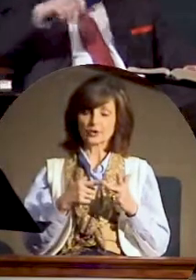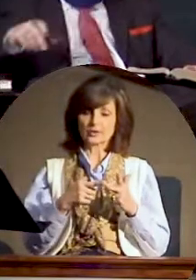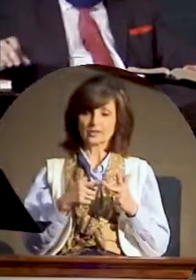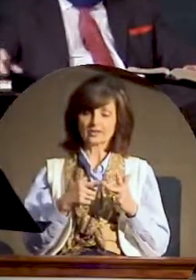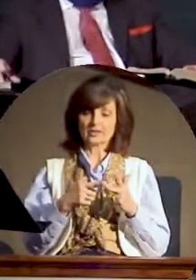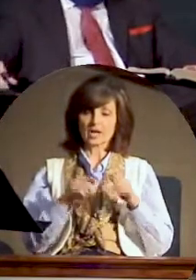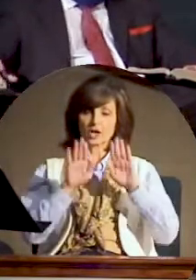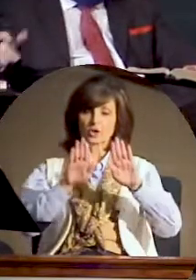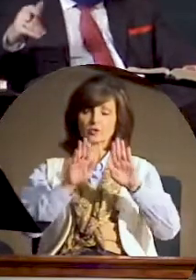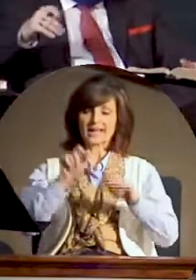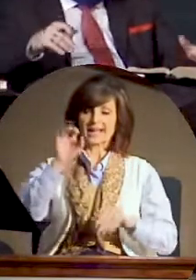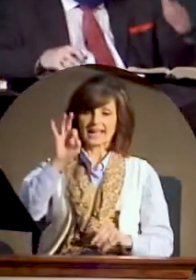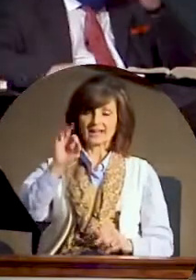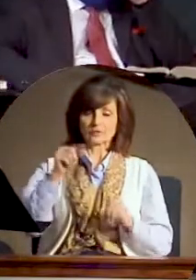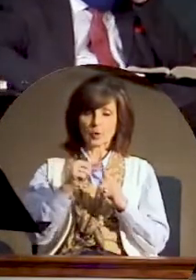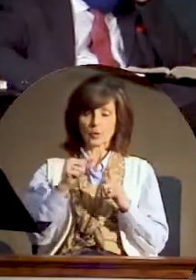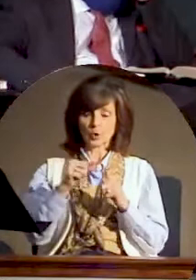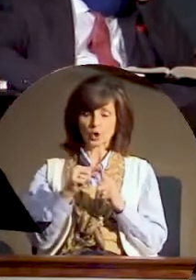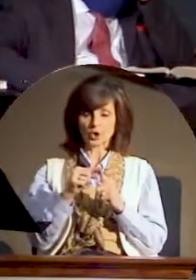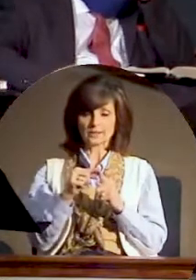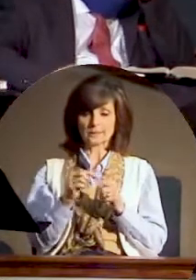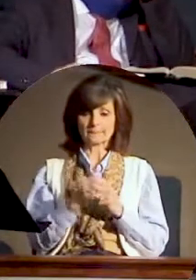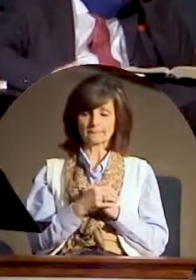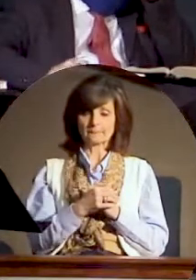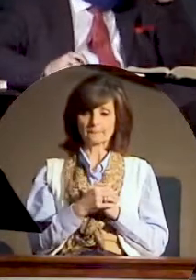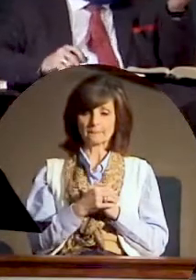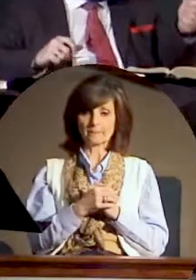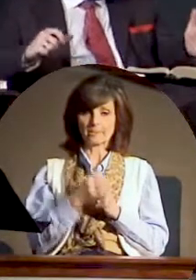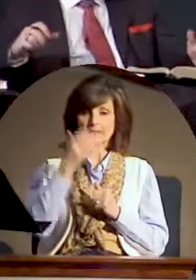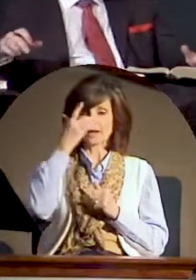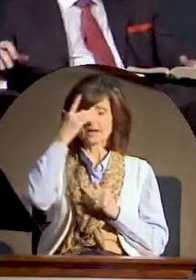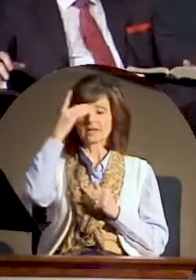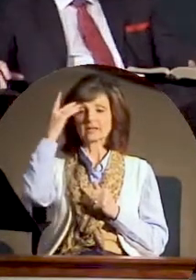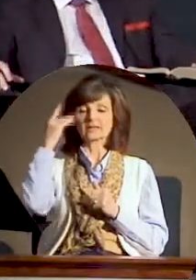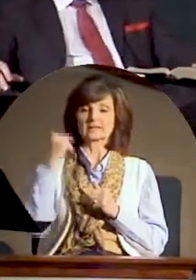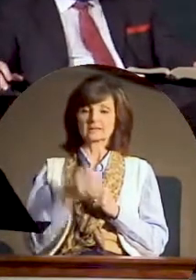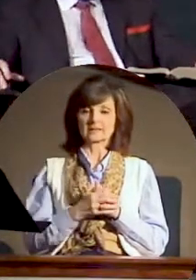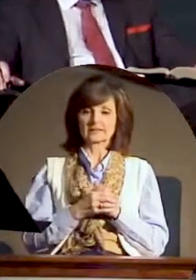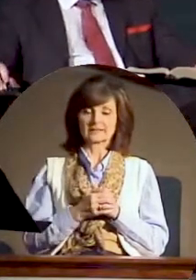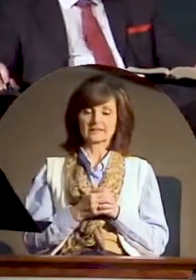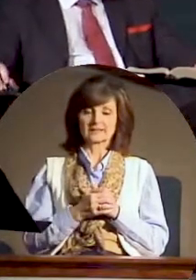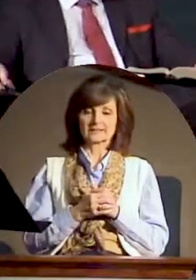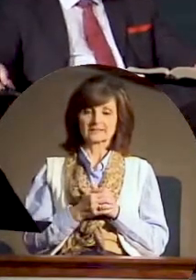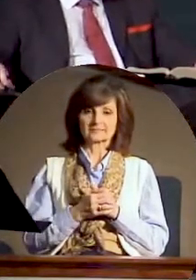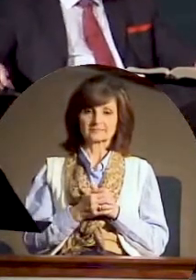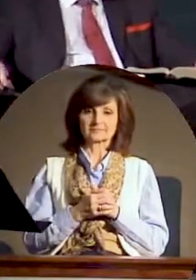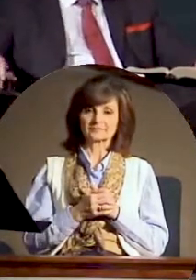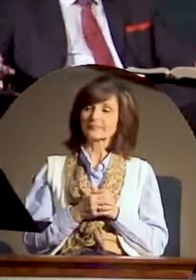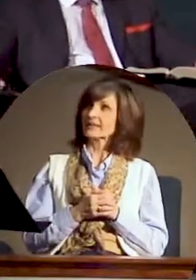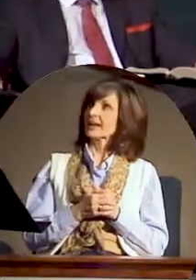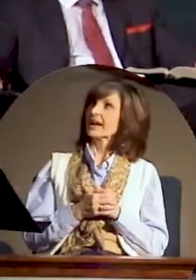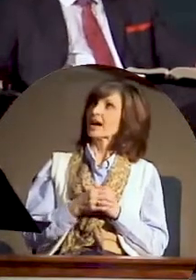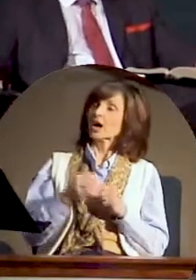F word, or word that begins with, instead of saying F word, I better say word that begins with the letter